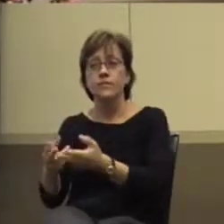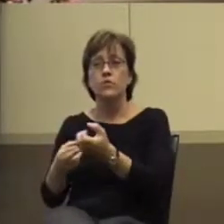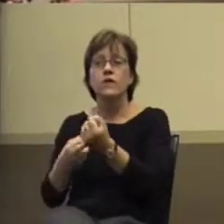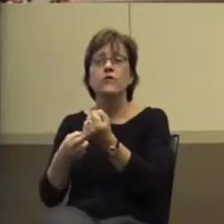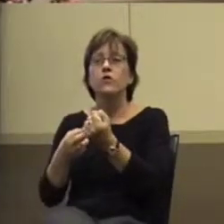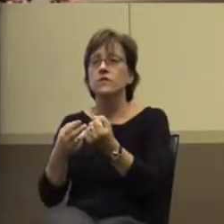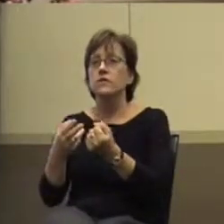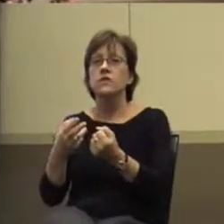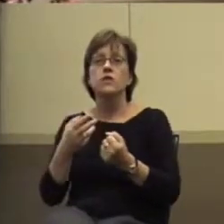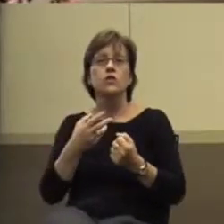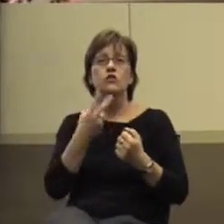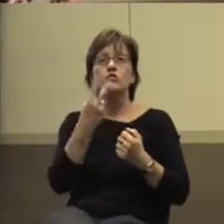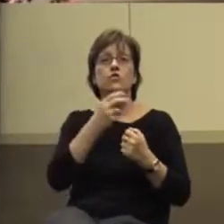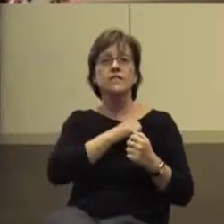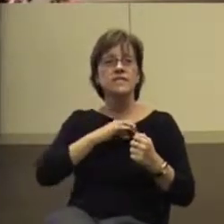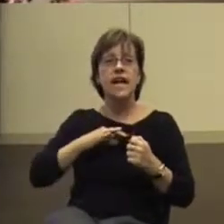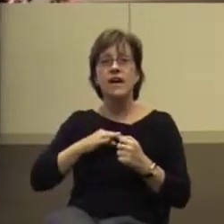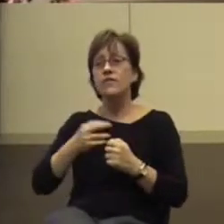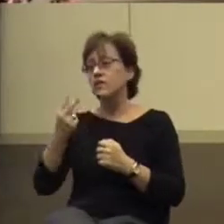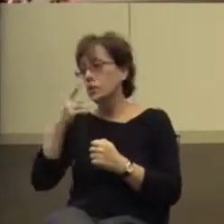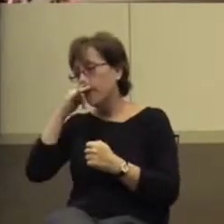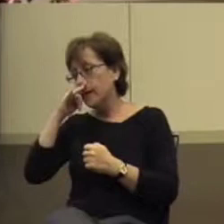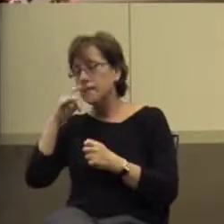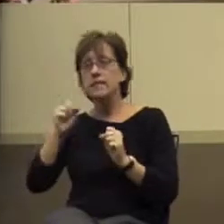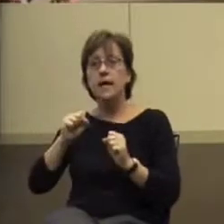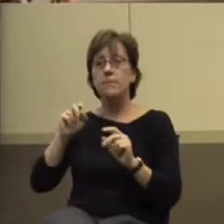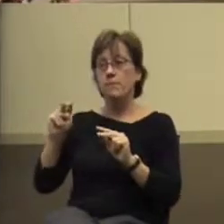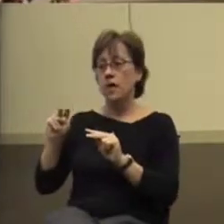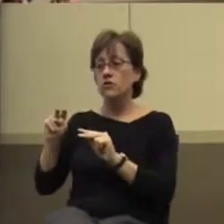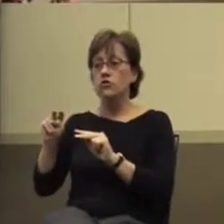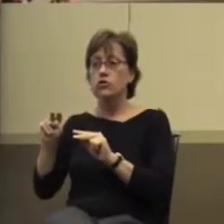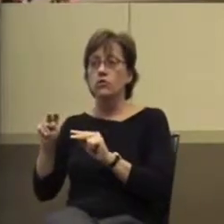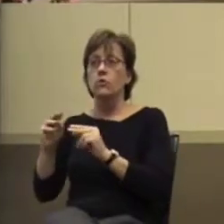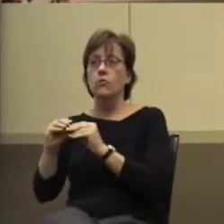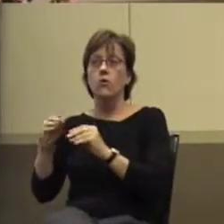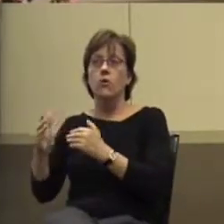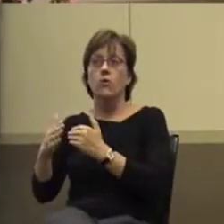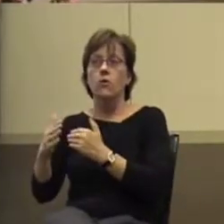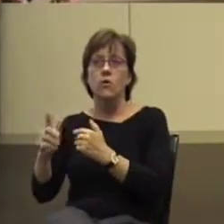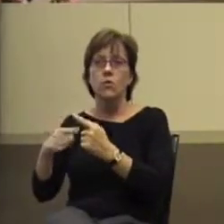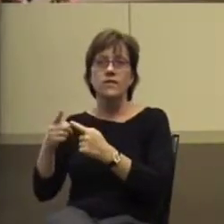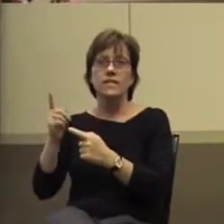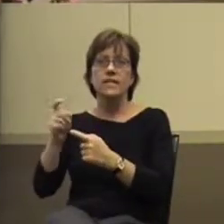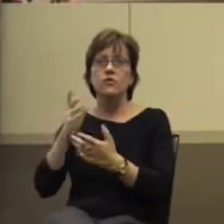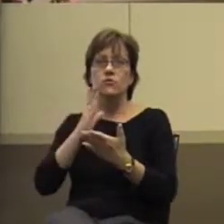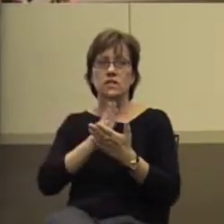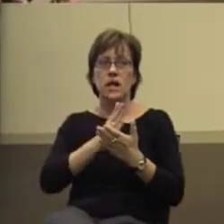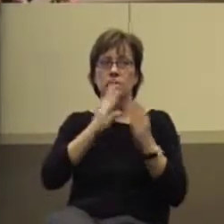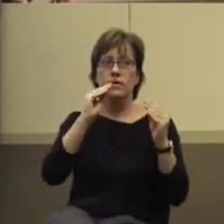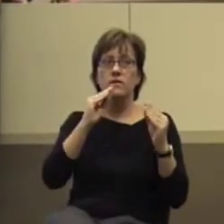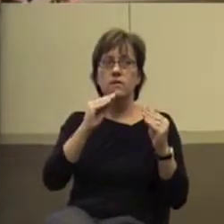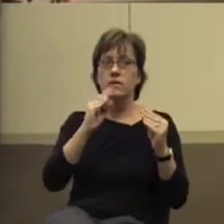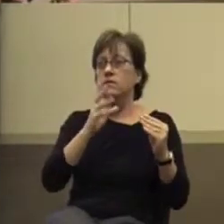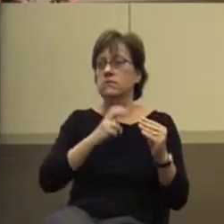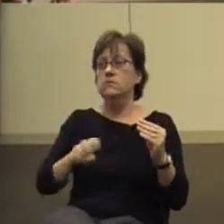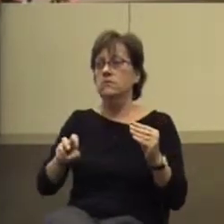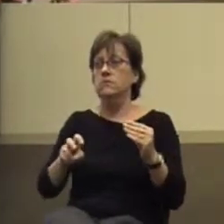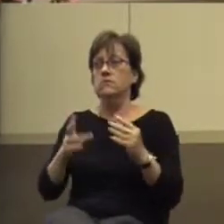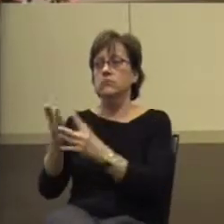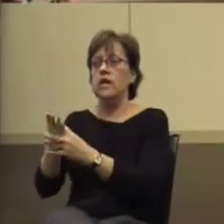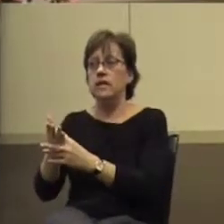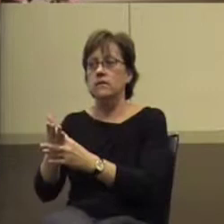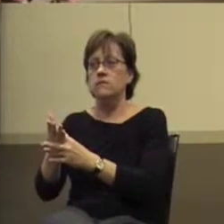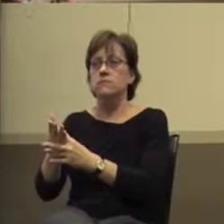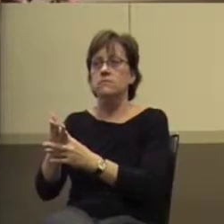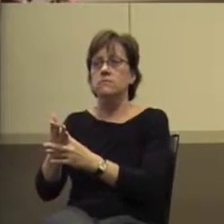if there's like 2 staff and like 2 kids, to be able to monitor them more closely about when they need to stop the instruction and then move on to the